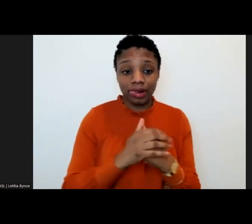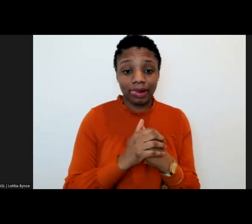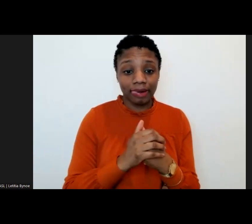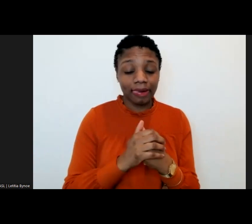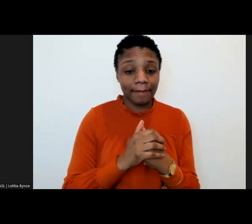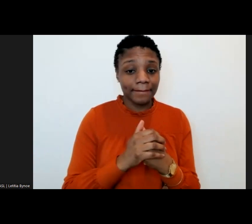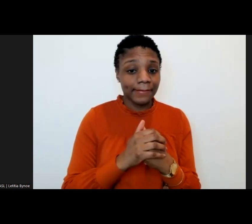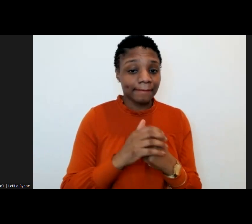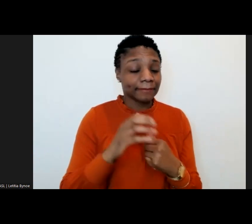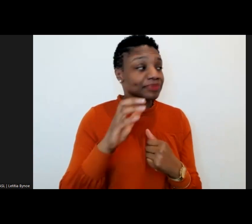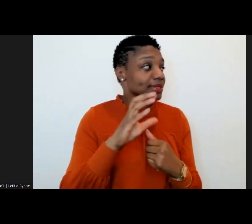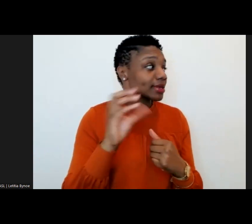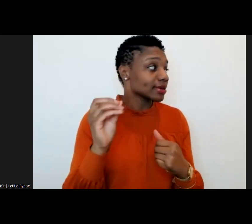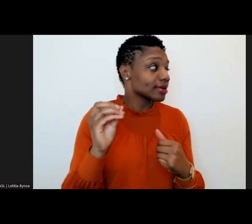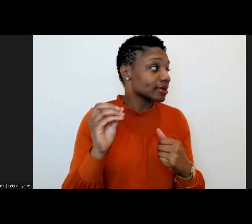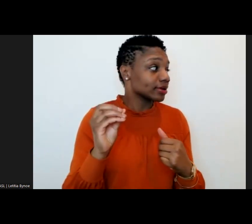specific,